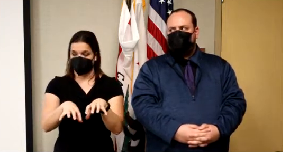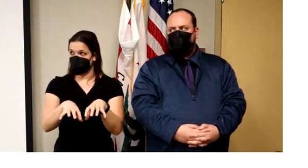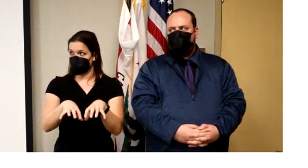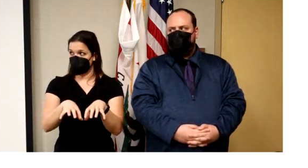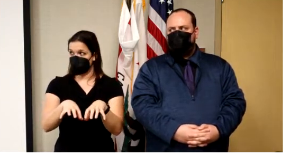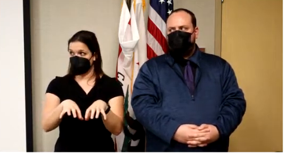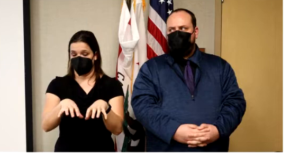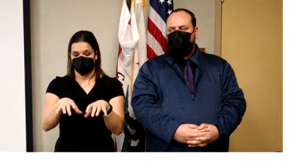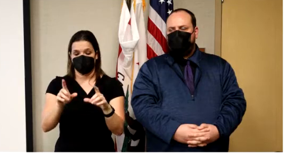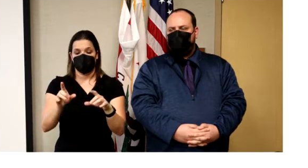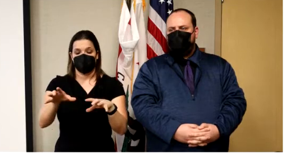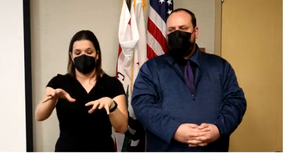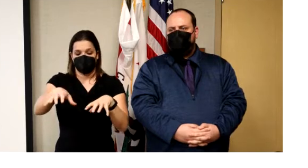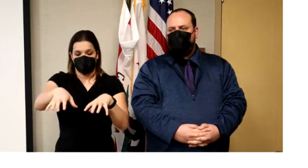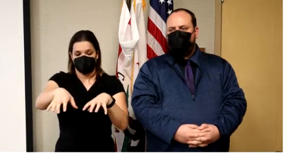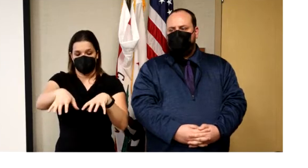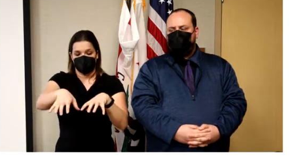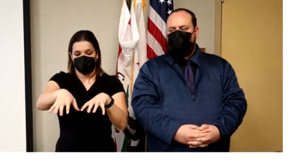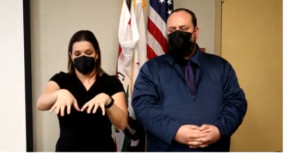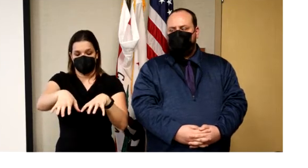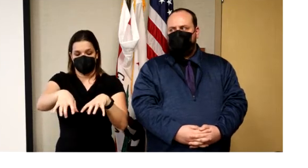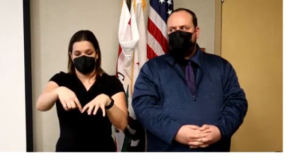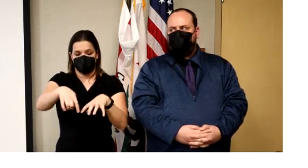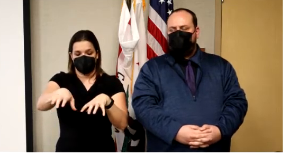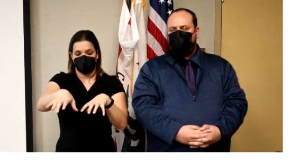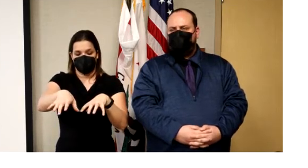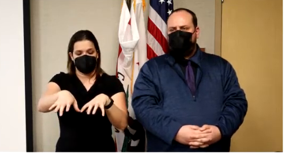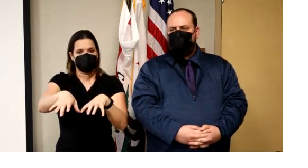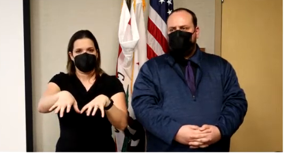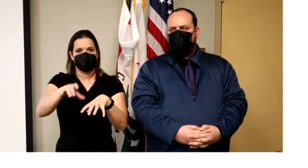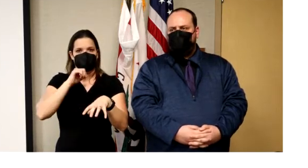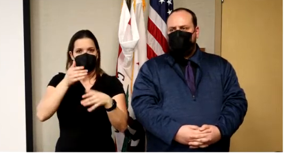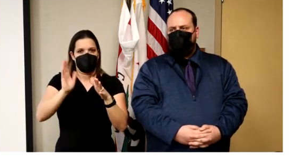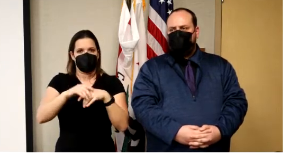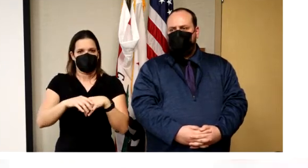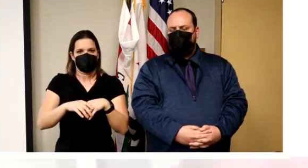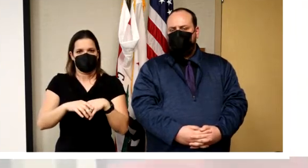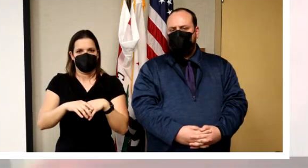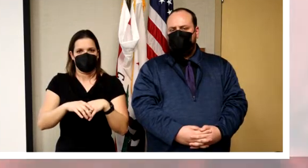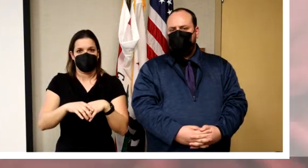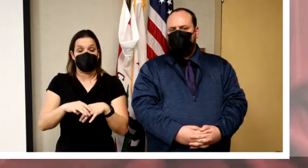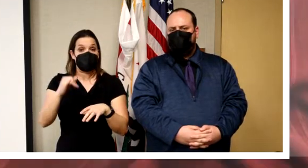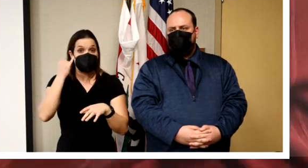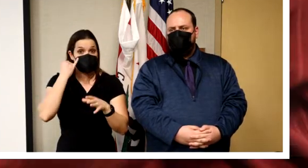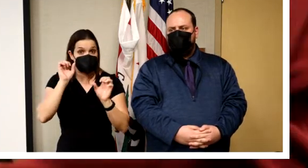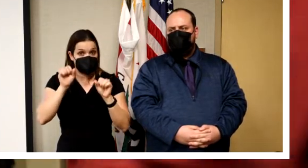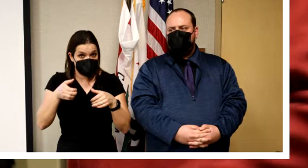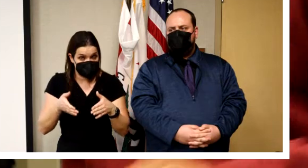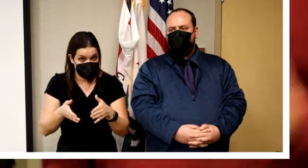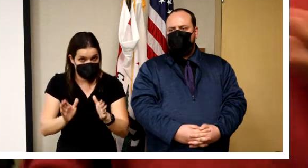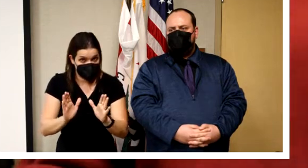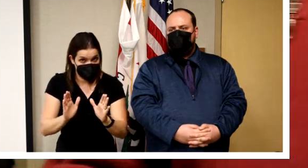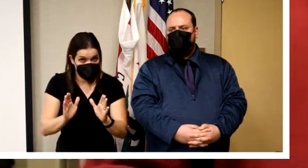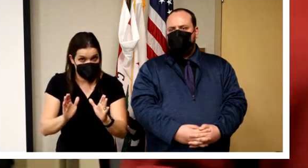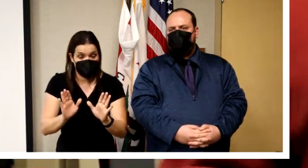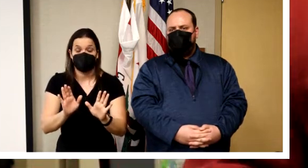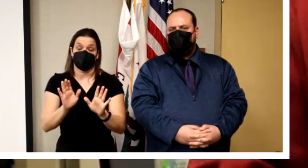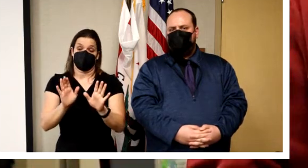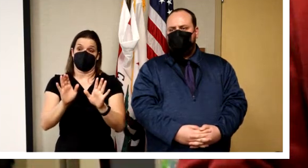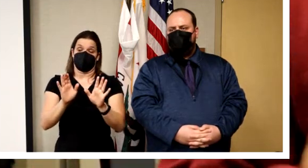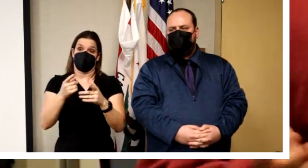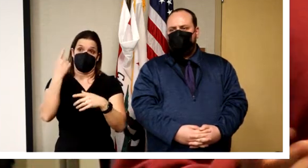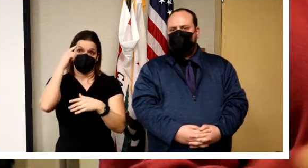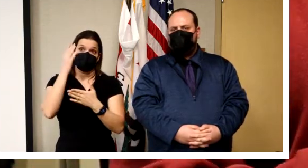would be this one little point where they're touching. That isn't allowed, right? And you still don't, even if they could allow it, the idea, and actually for